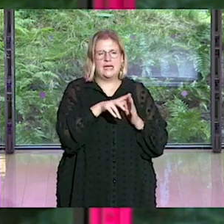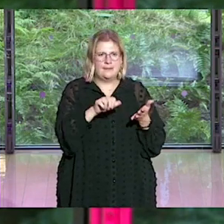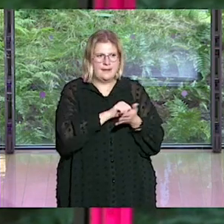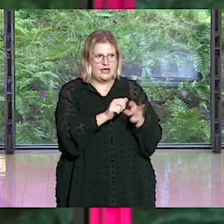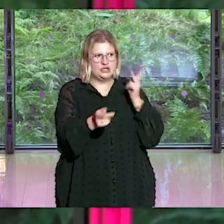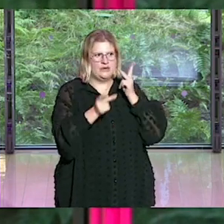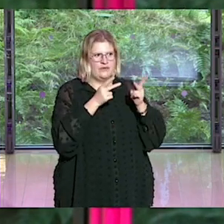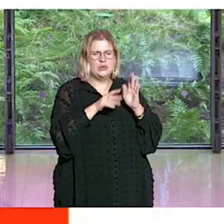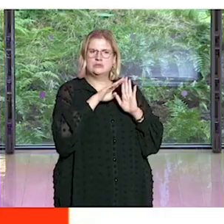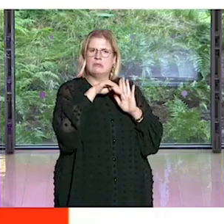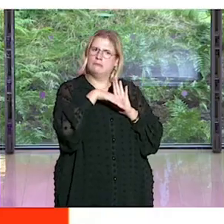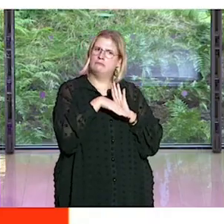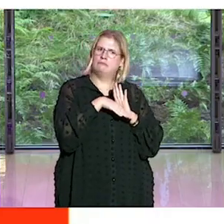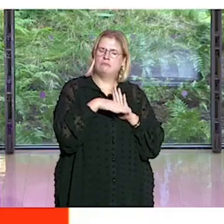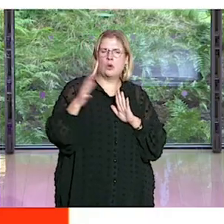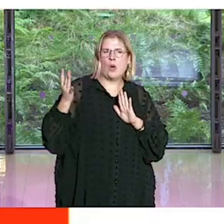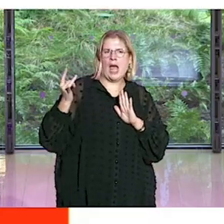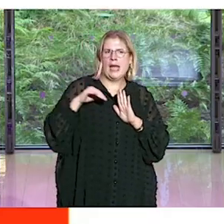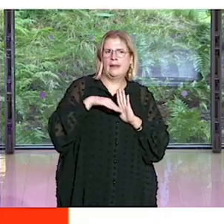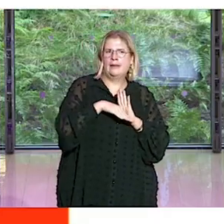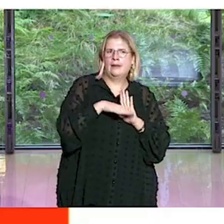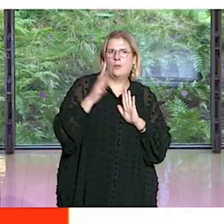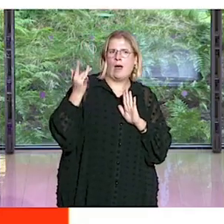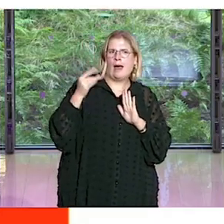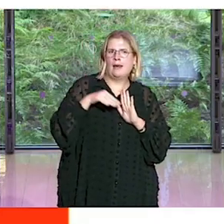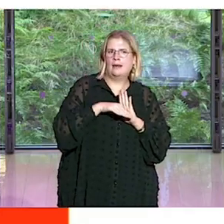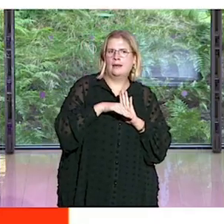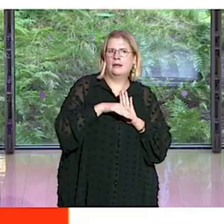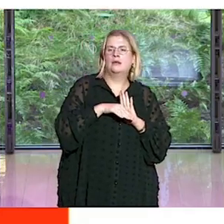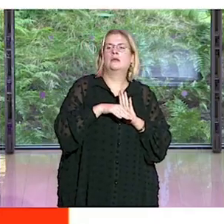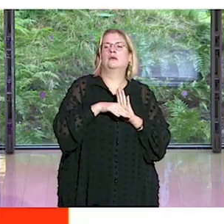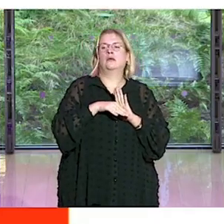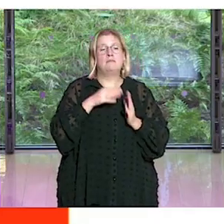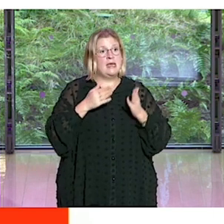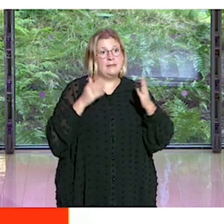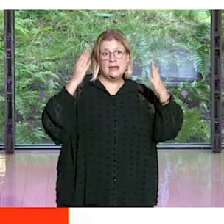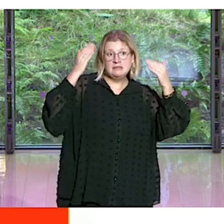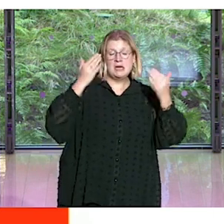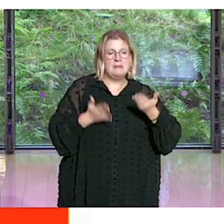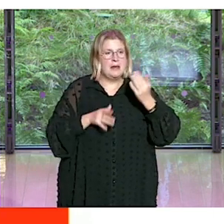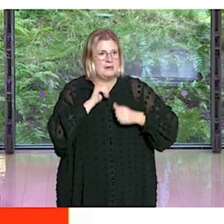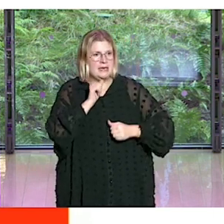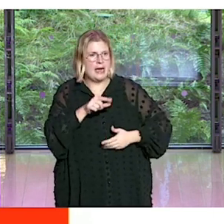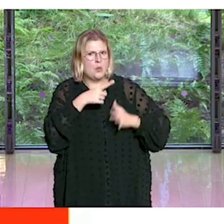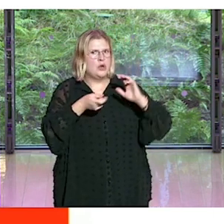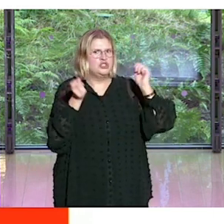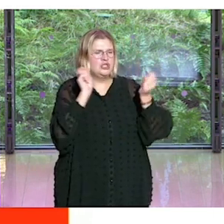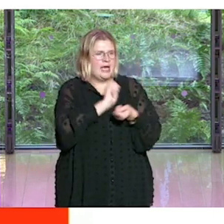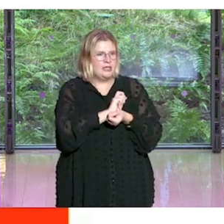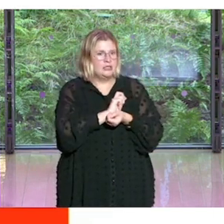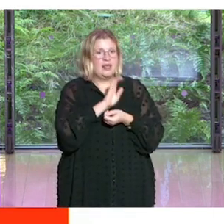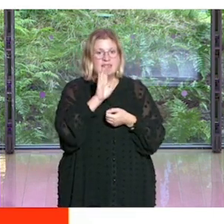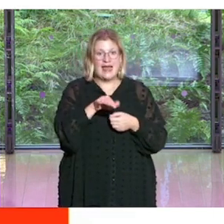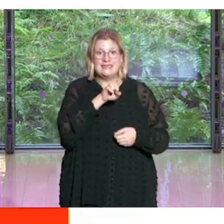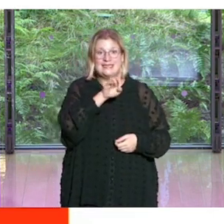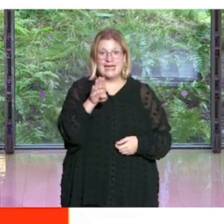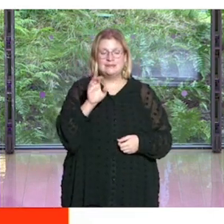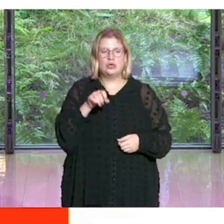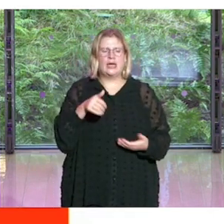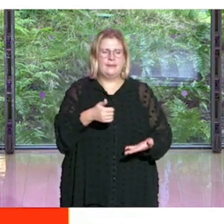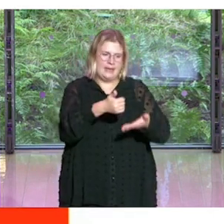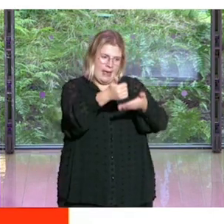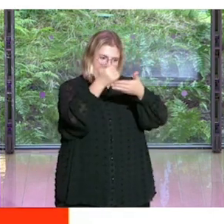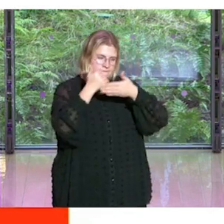here. Why? Why did that happen? Maybe it was expected, maybe it wasn't. What changed? That's where a dashboard can be